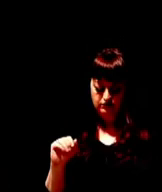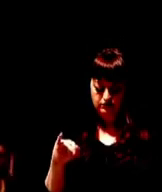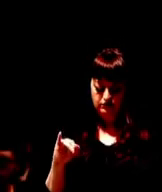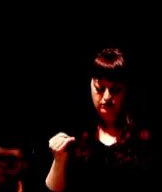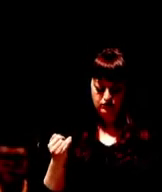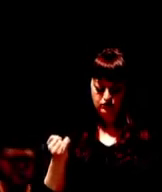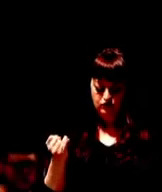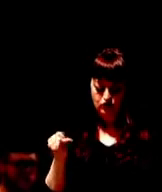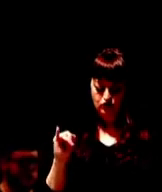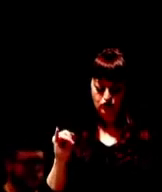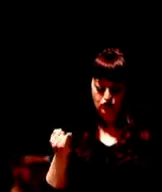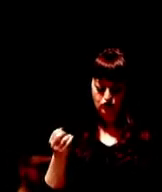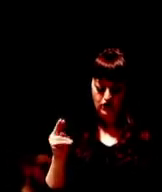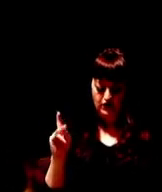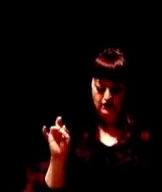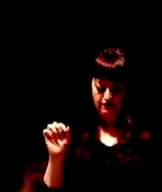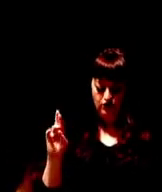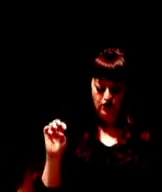Jennifer Espinoza.